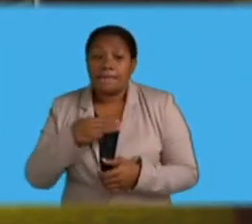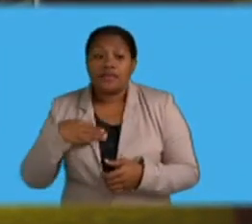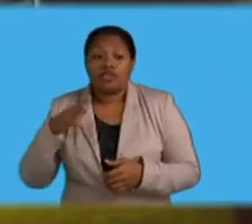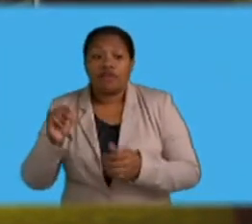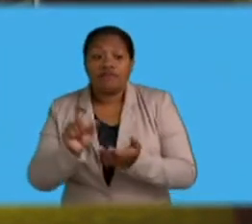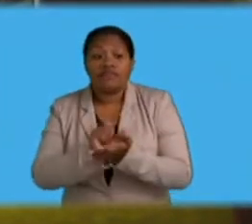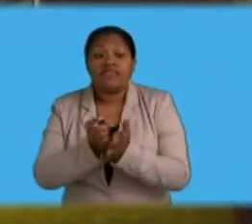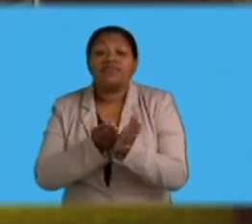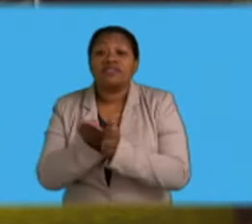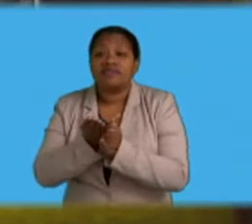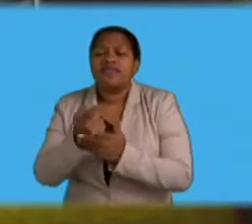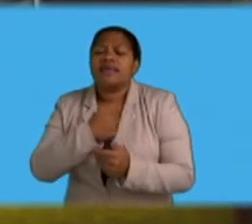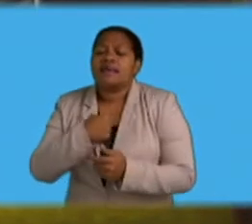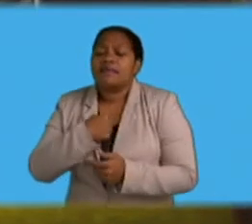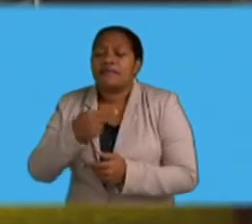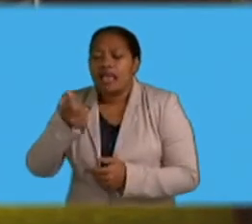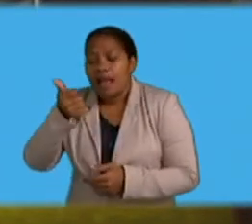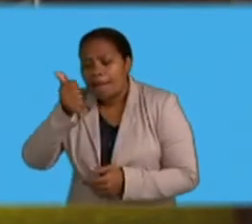apologize to those staff.